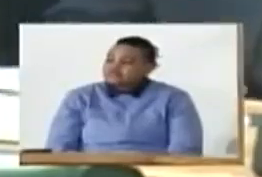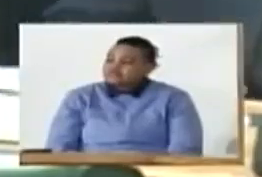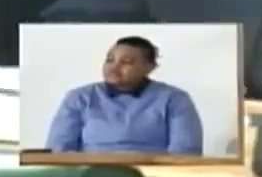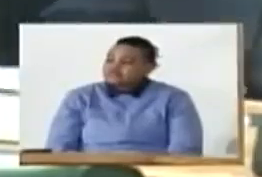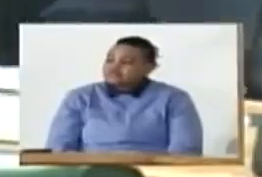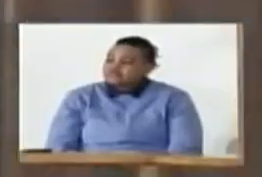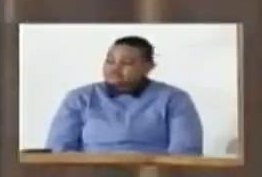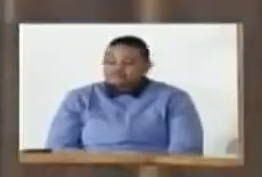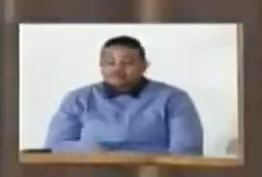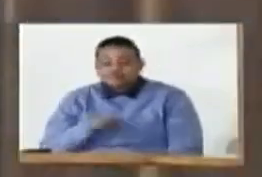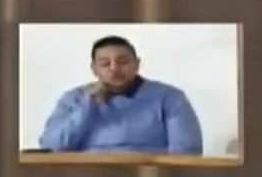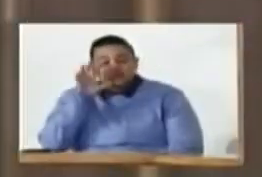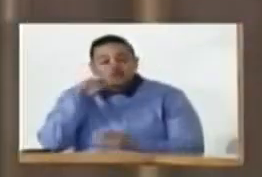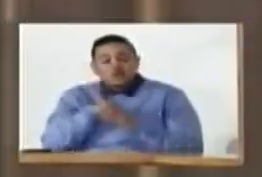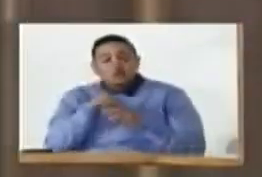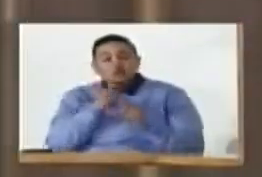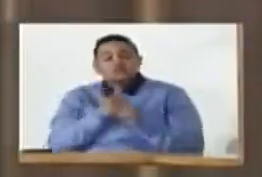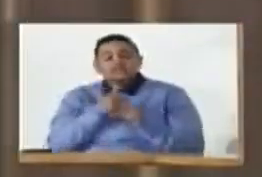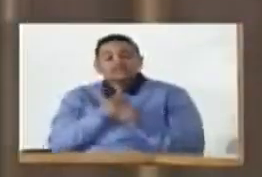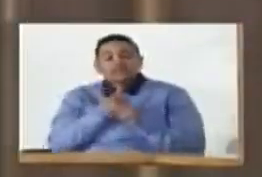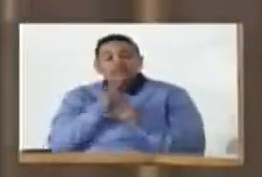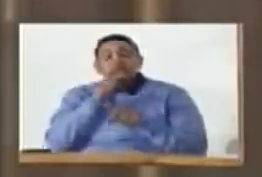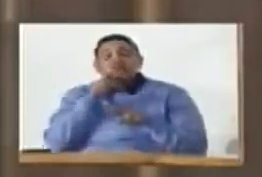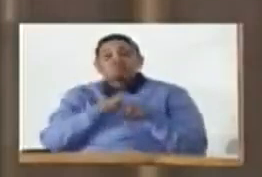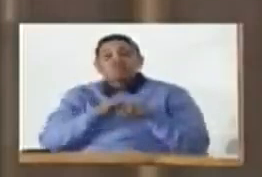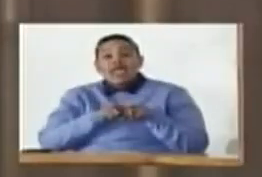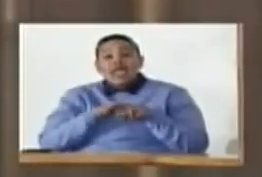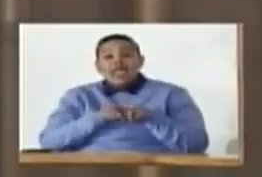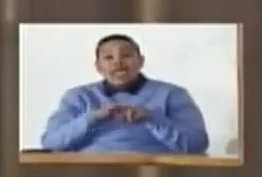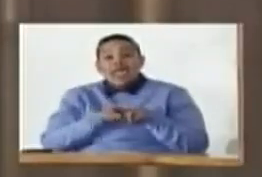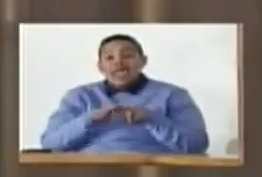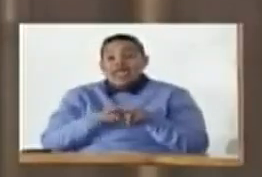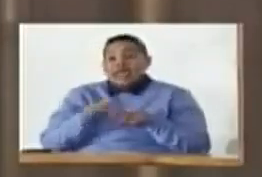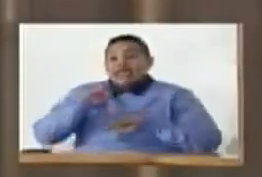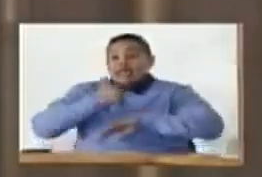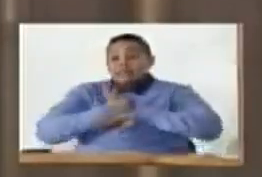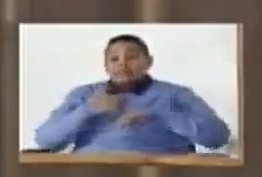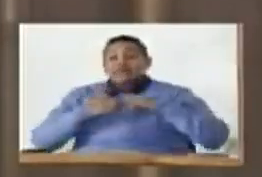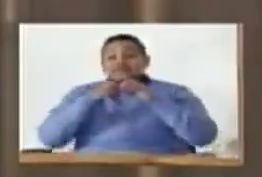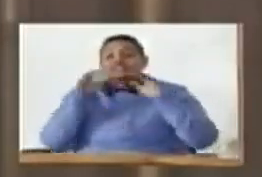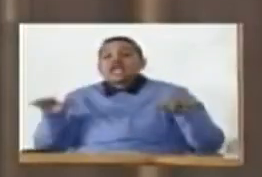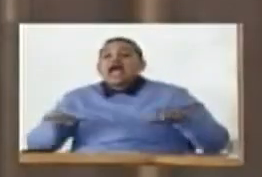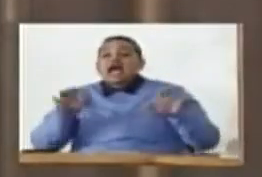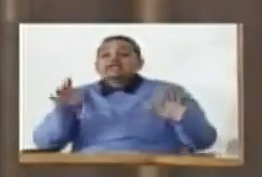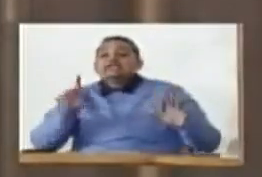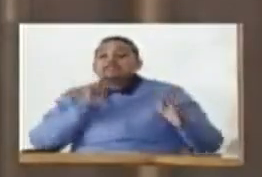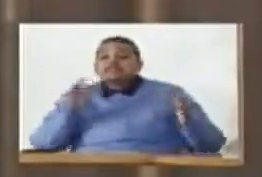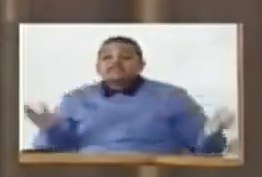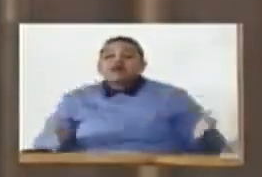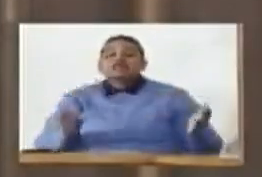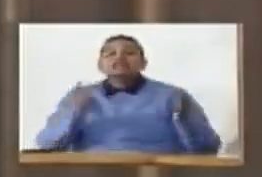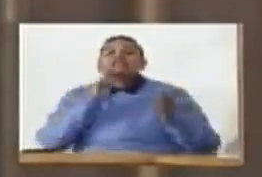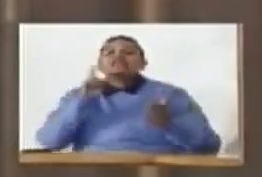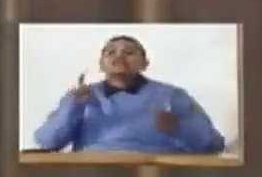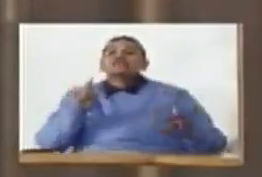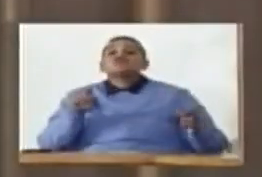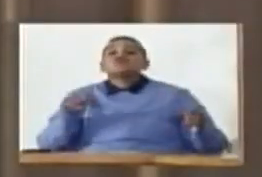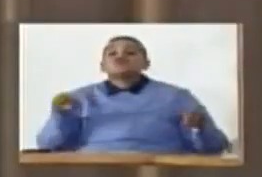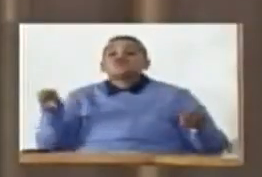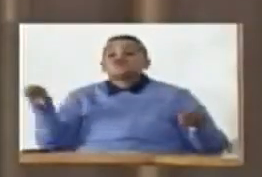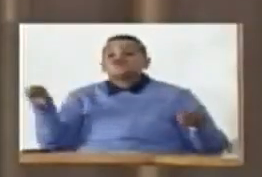To include, in addition to rail-related implementation activities, facilitating the relocation